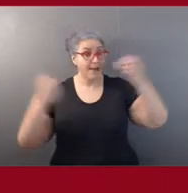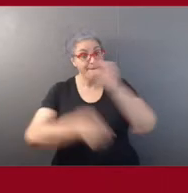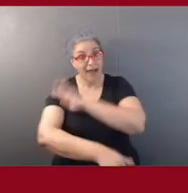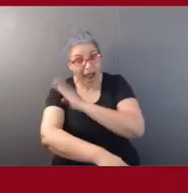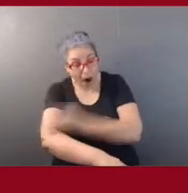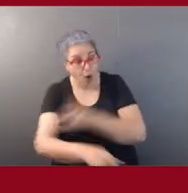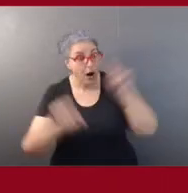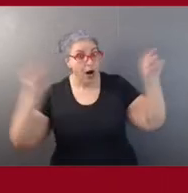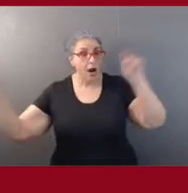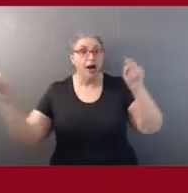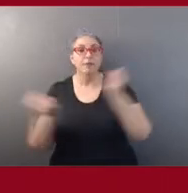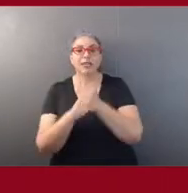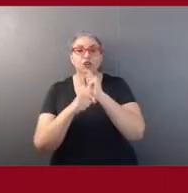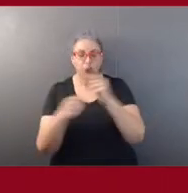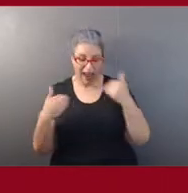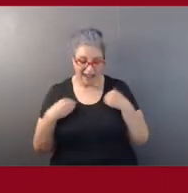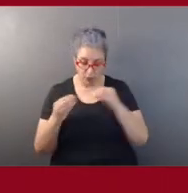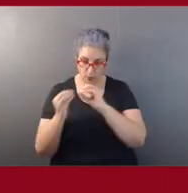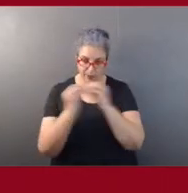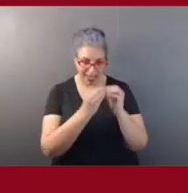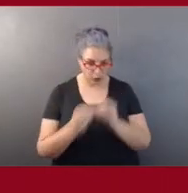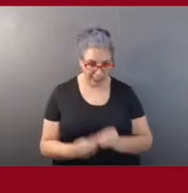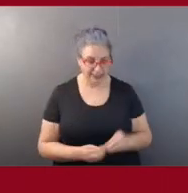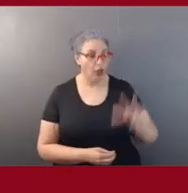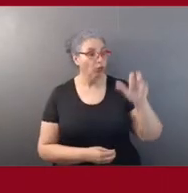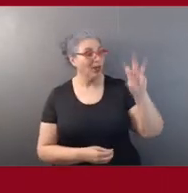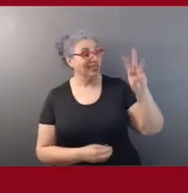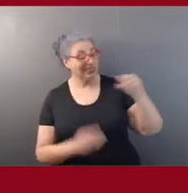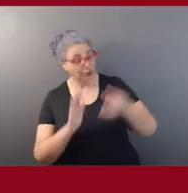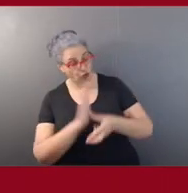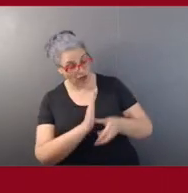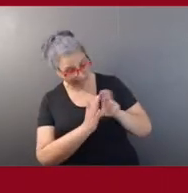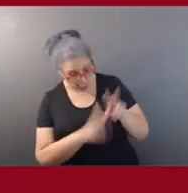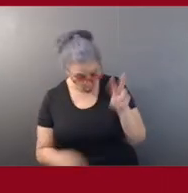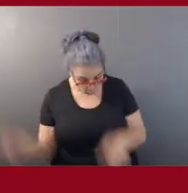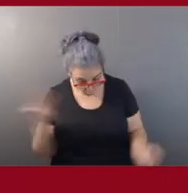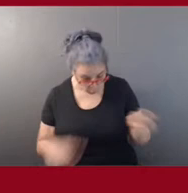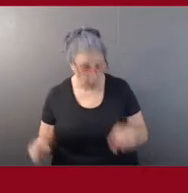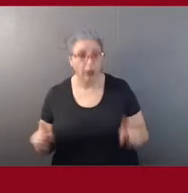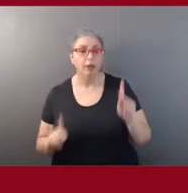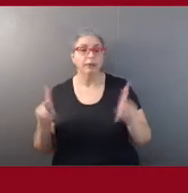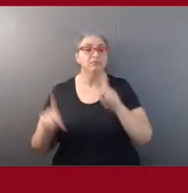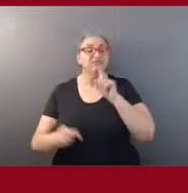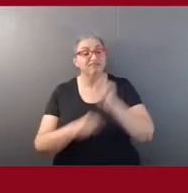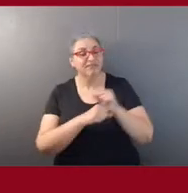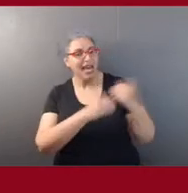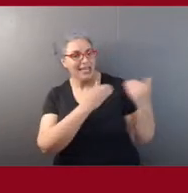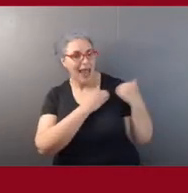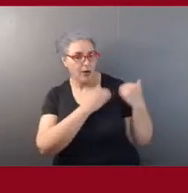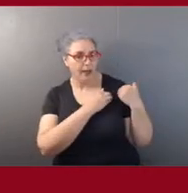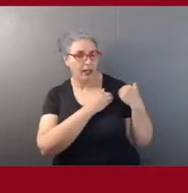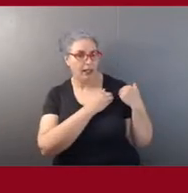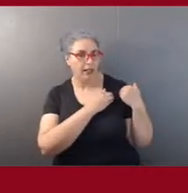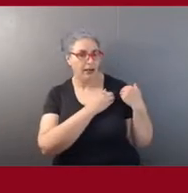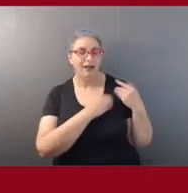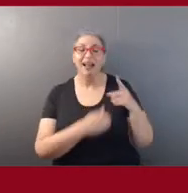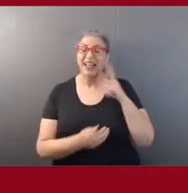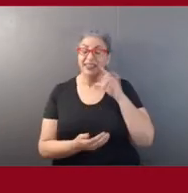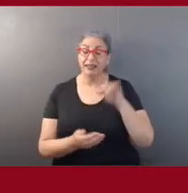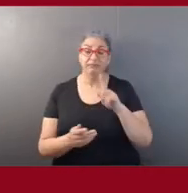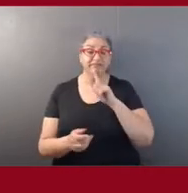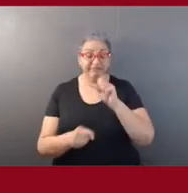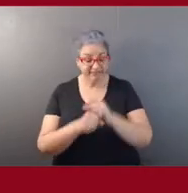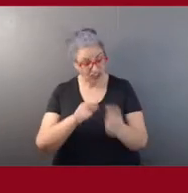metrics, like 360 reviews, like all these different things that really hold people accountable. I think that true change in this